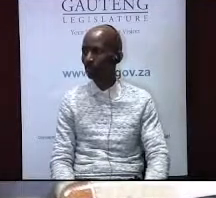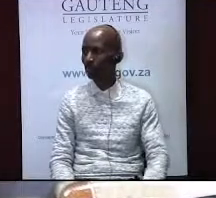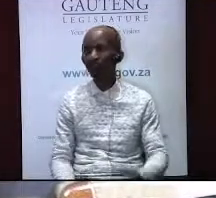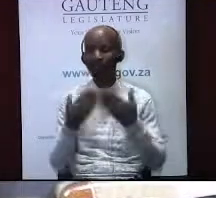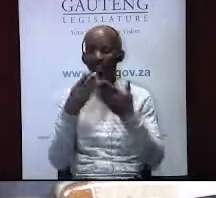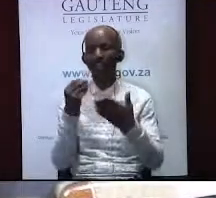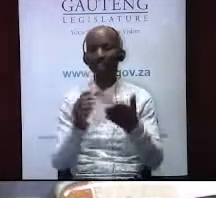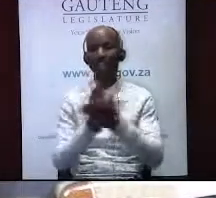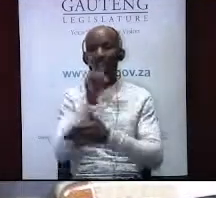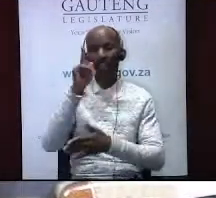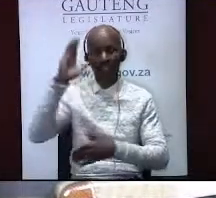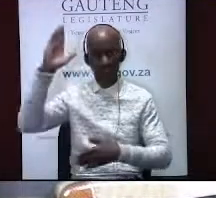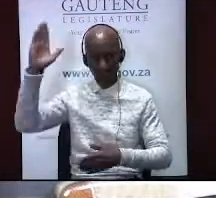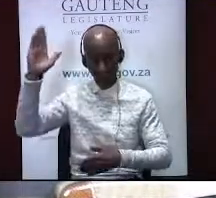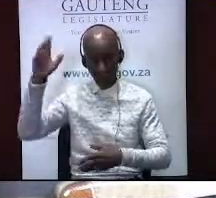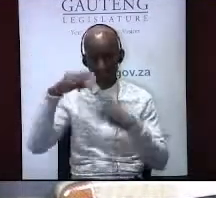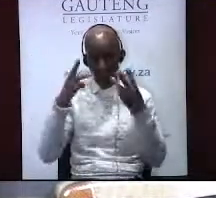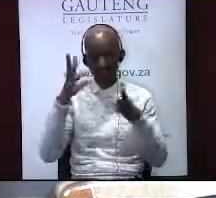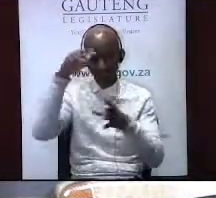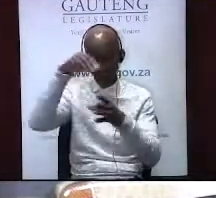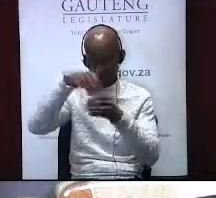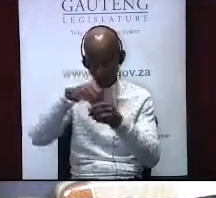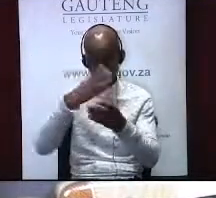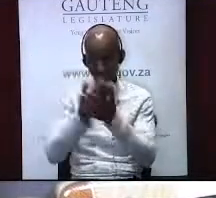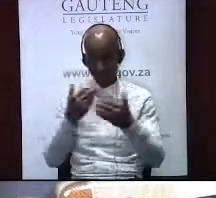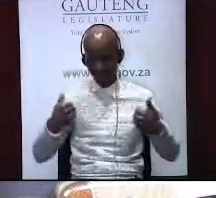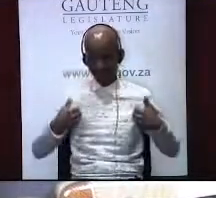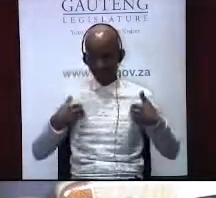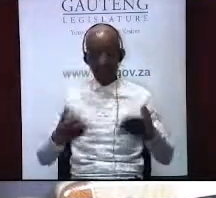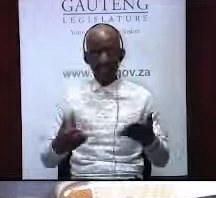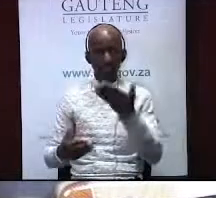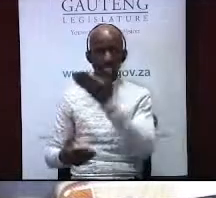much. I've got 11 hands, 11 inputs. We can start.